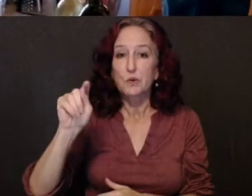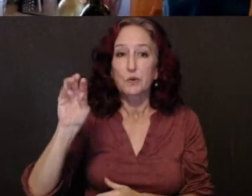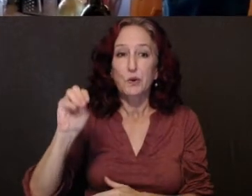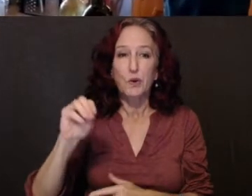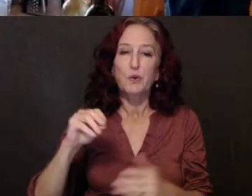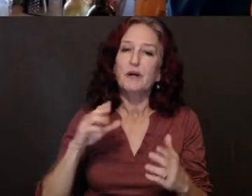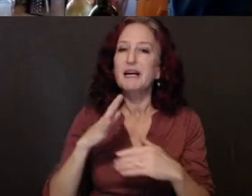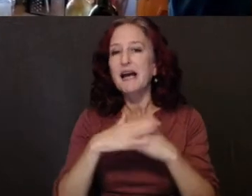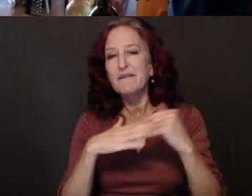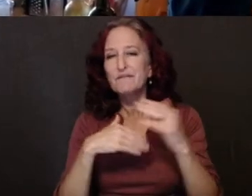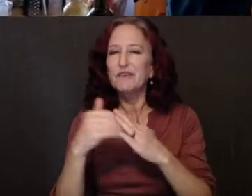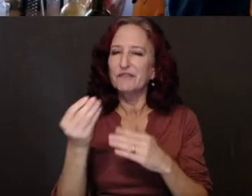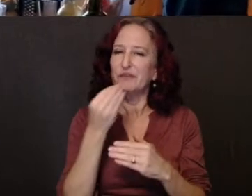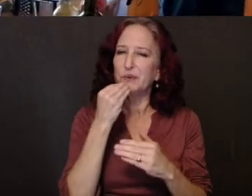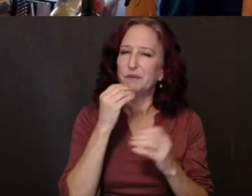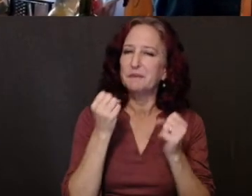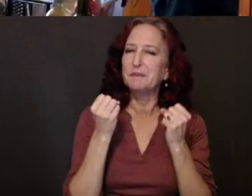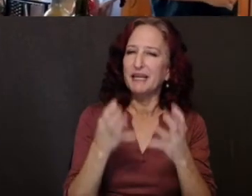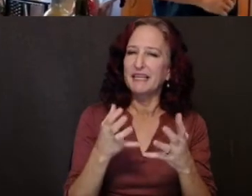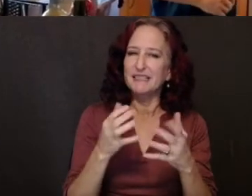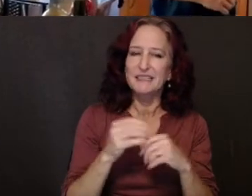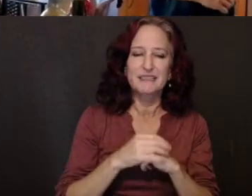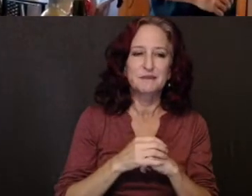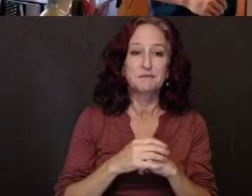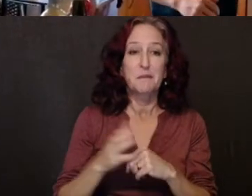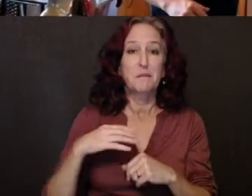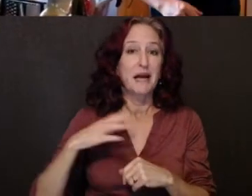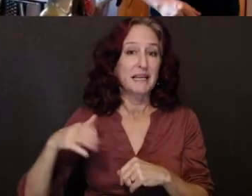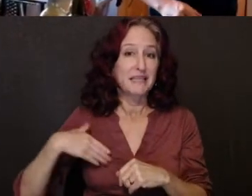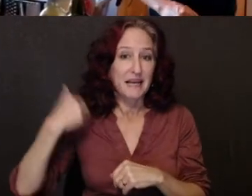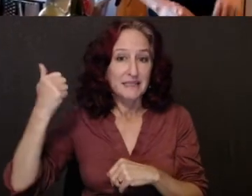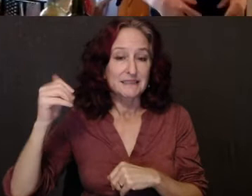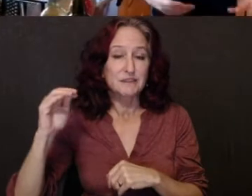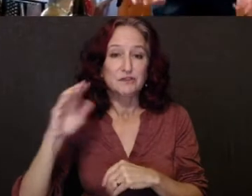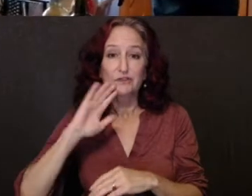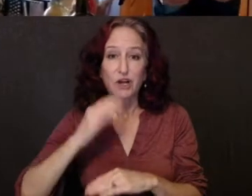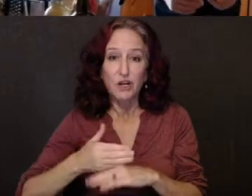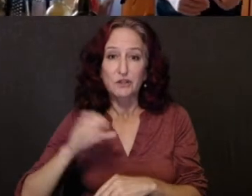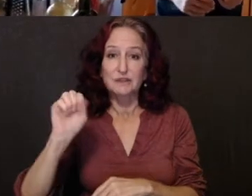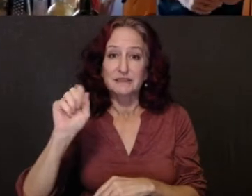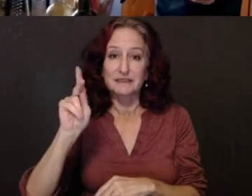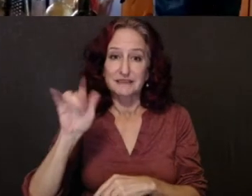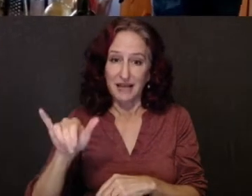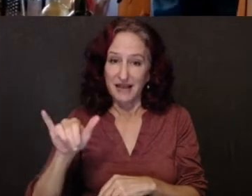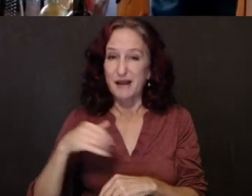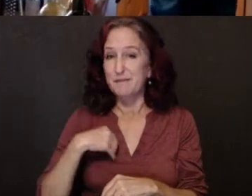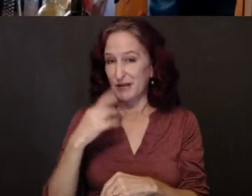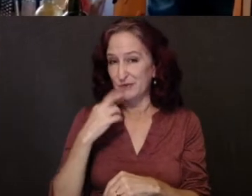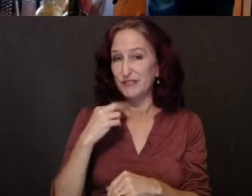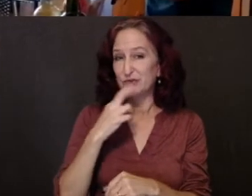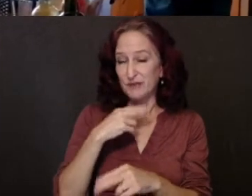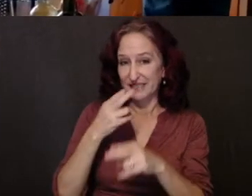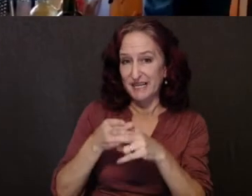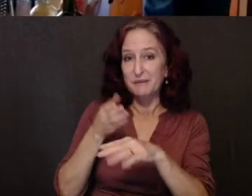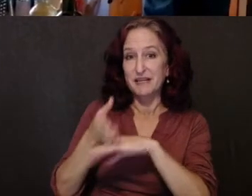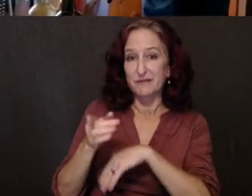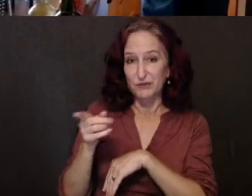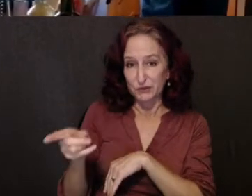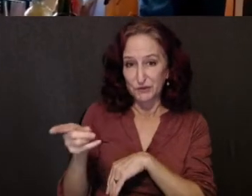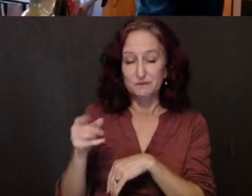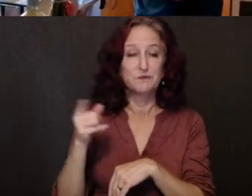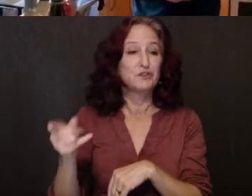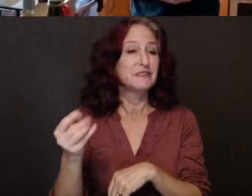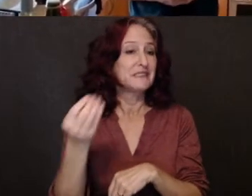stuff from, you know, mashed potatoes, stuffings, risotto. I do a lot of the comfort food